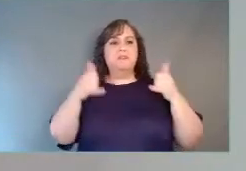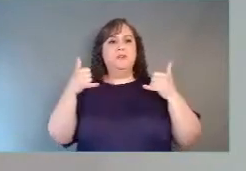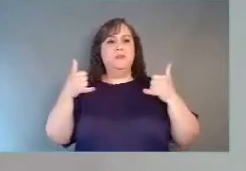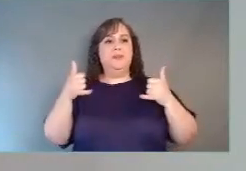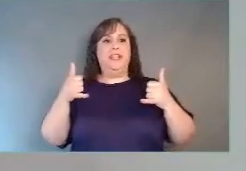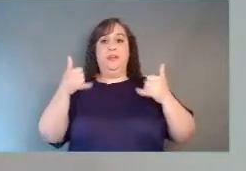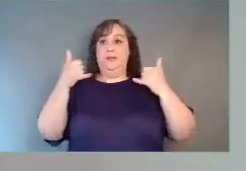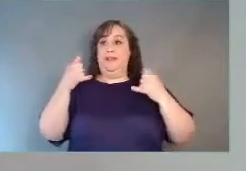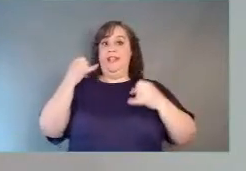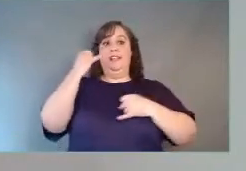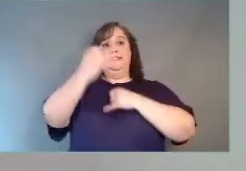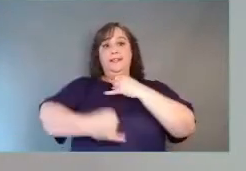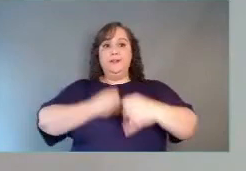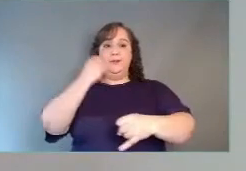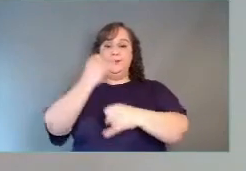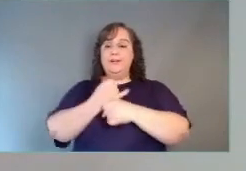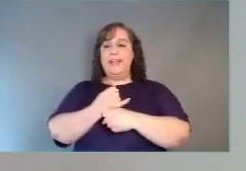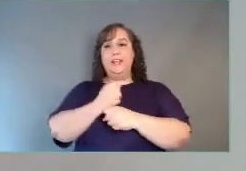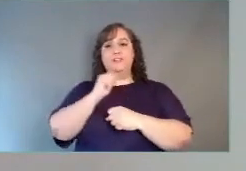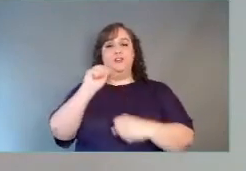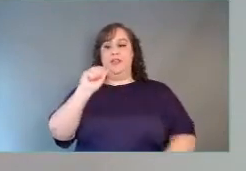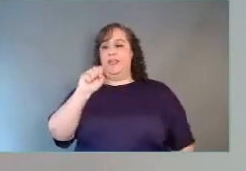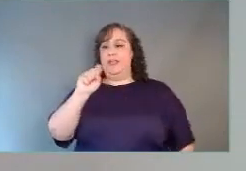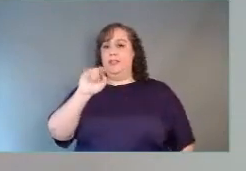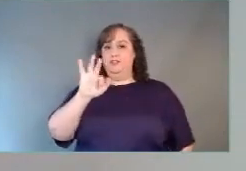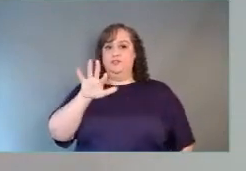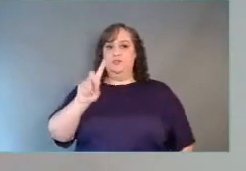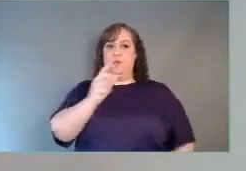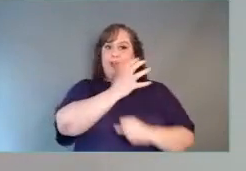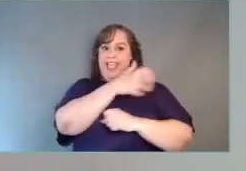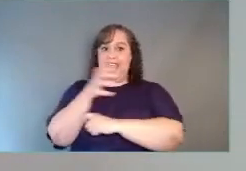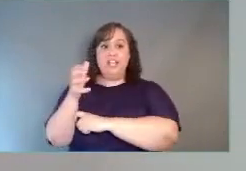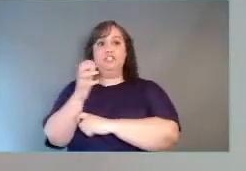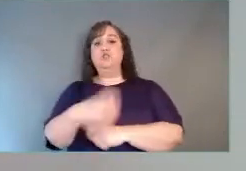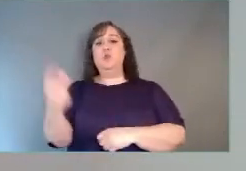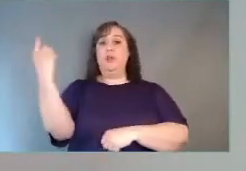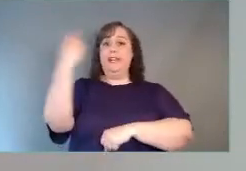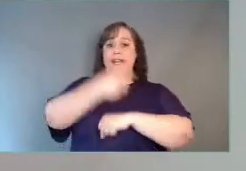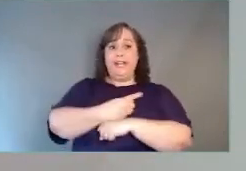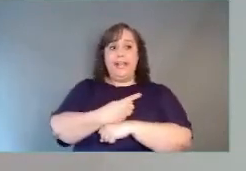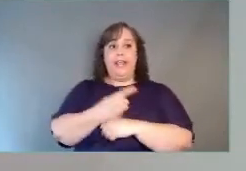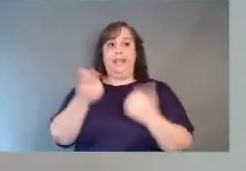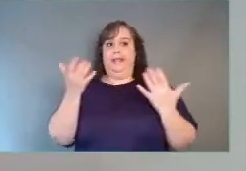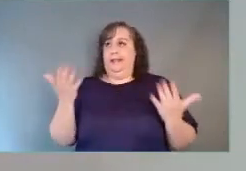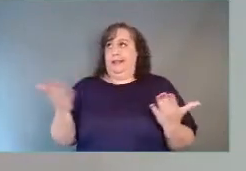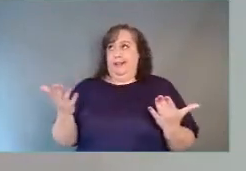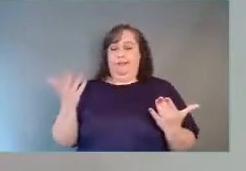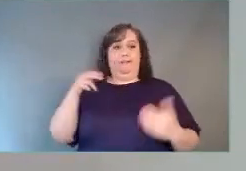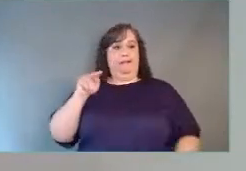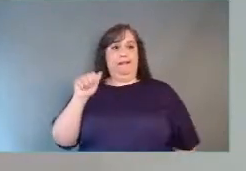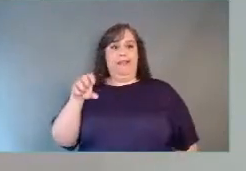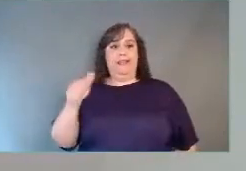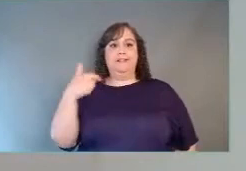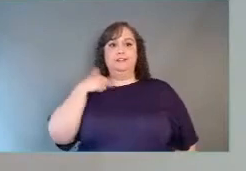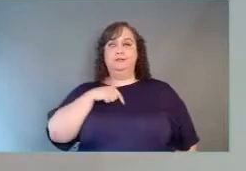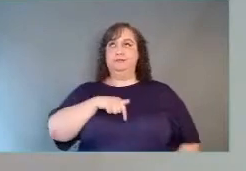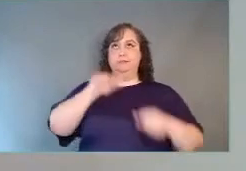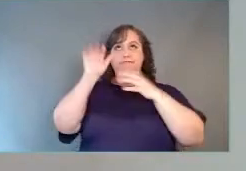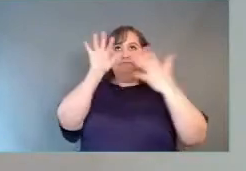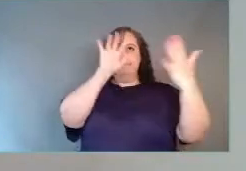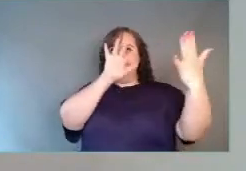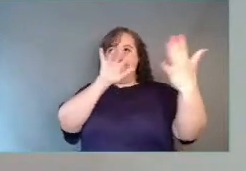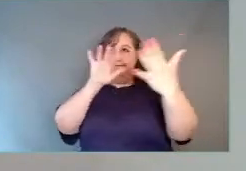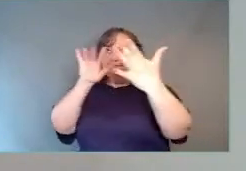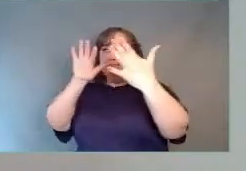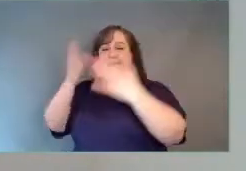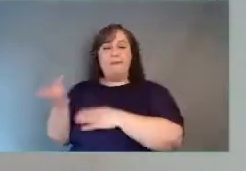skies 24/7. And although today is dedicated to raise awareness about asteroids and what we're doing to protect the Earth, we